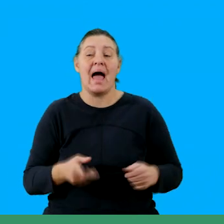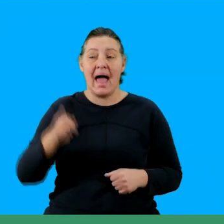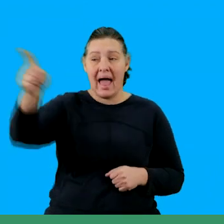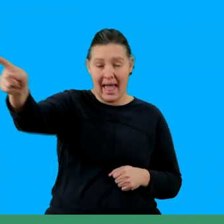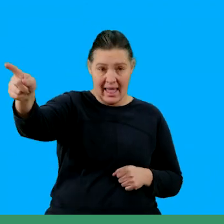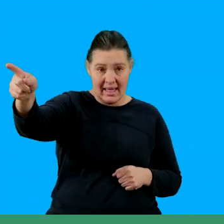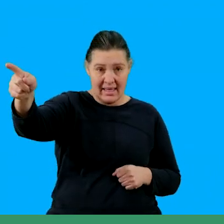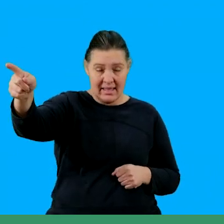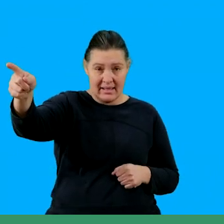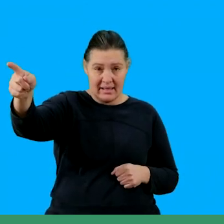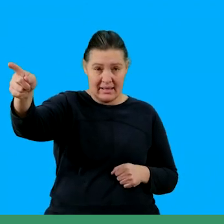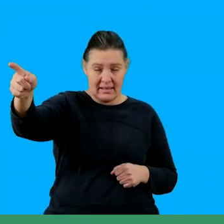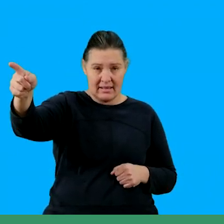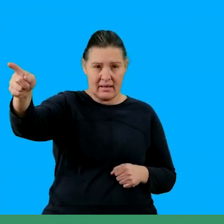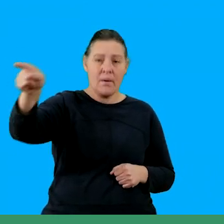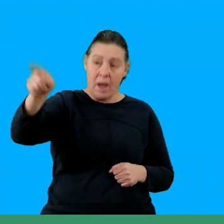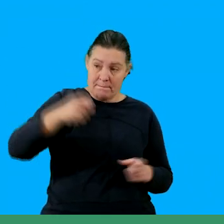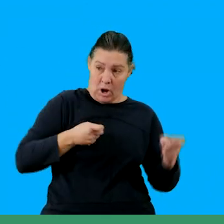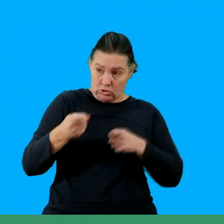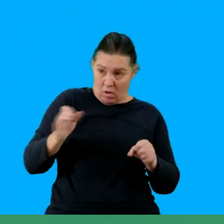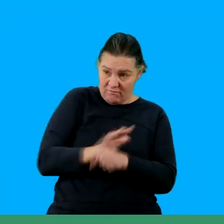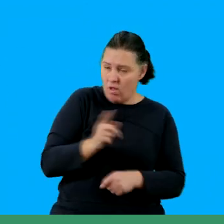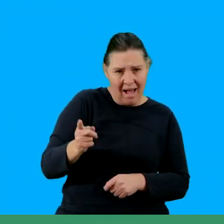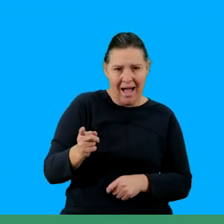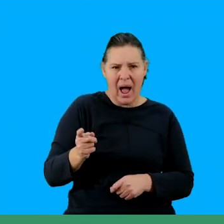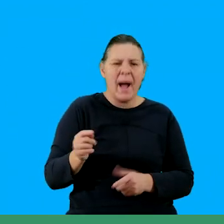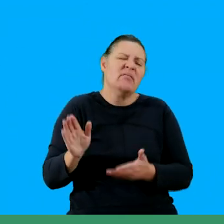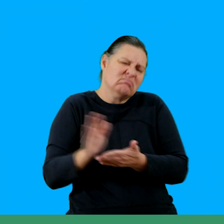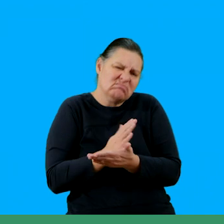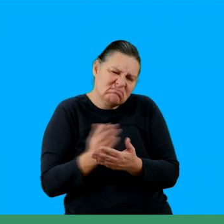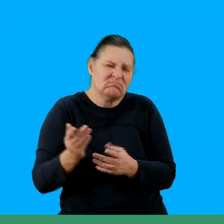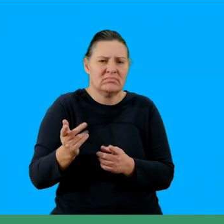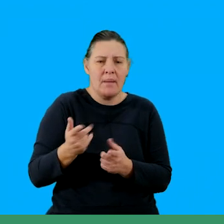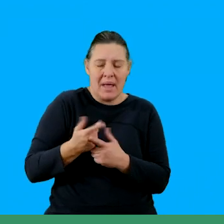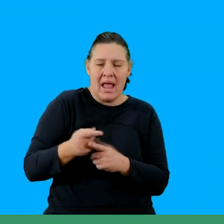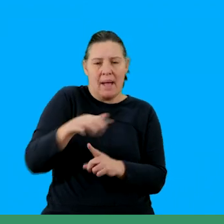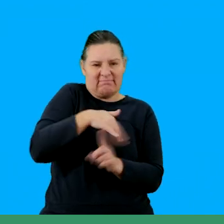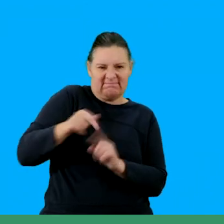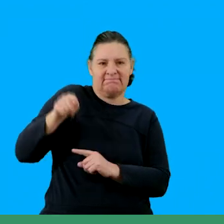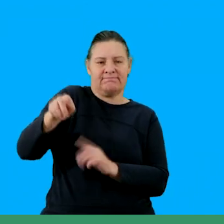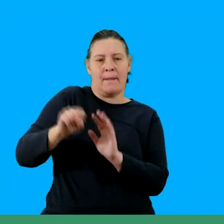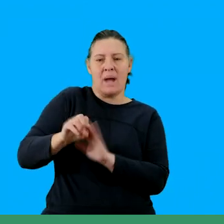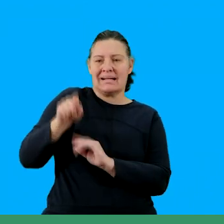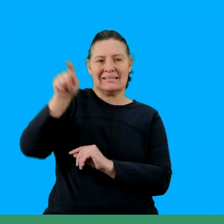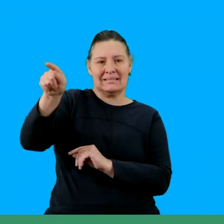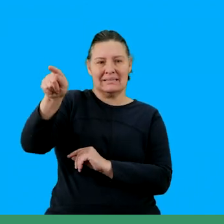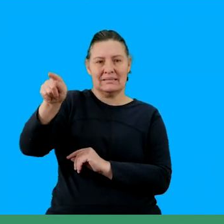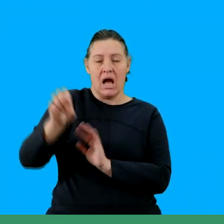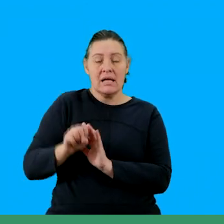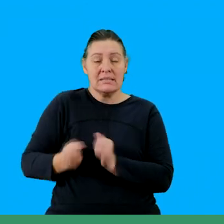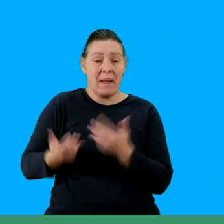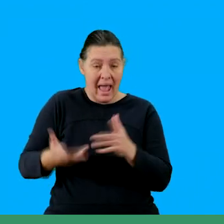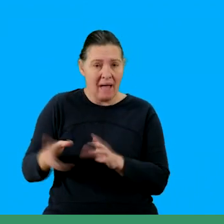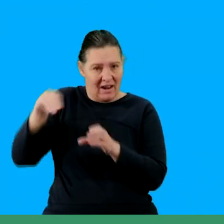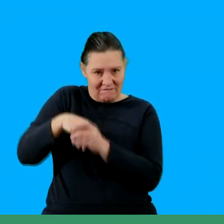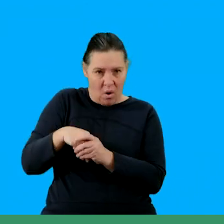supplier. So the idea that we are talking about a supplier is a component from the market environment. So the idea of a